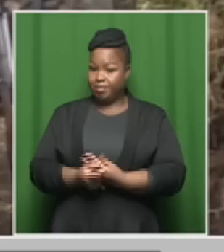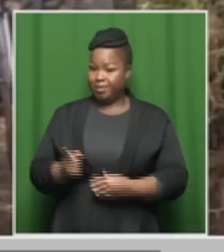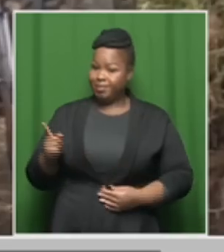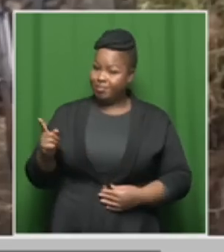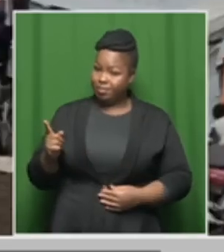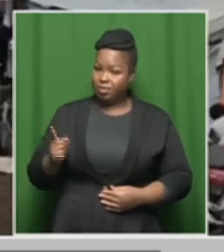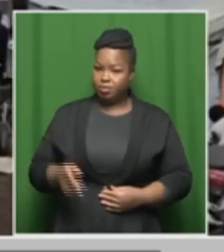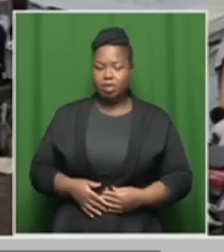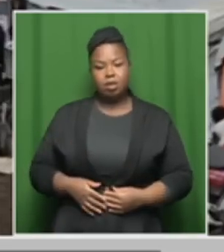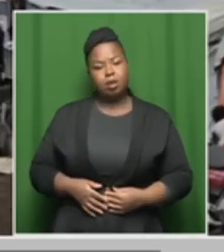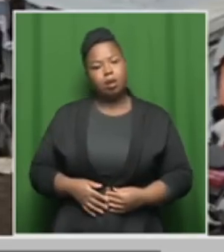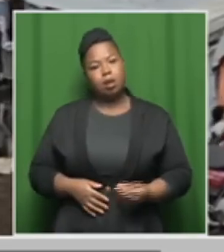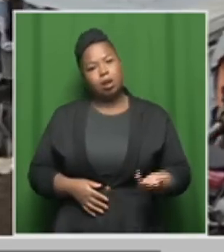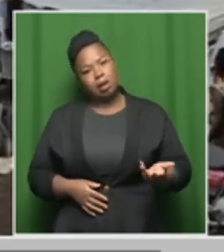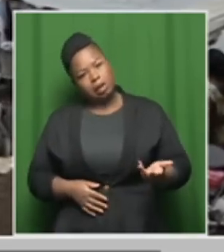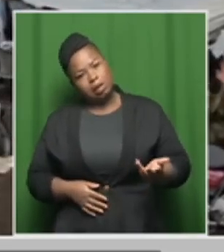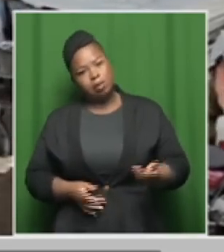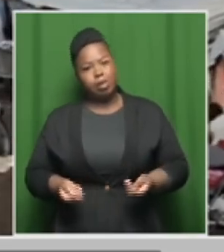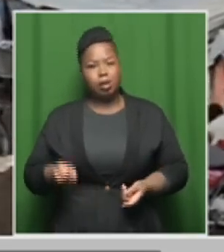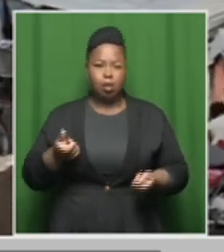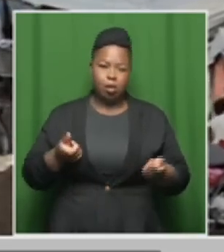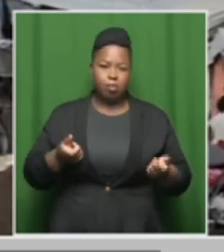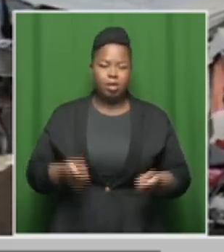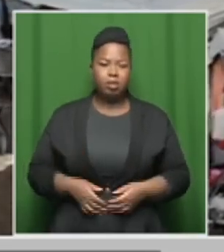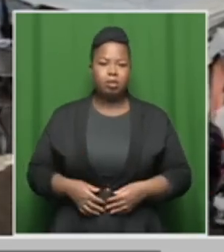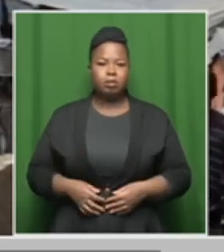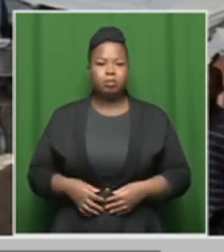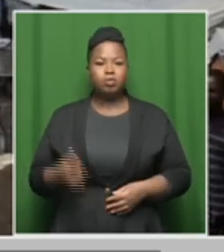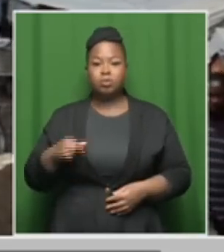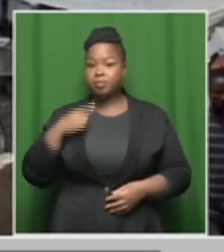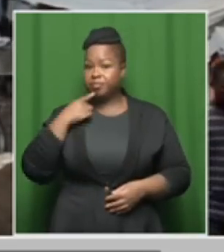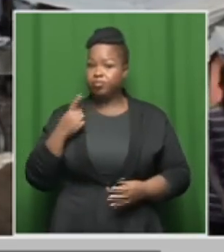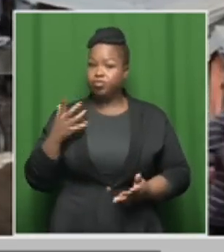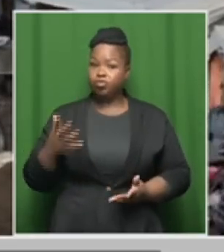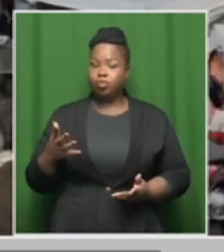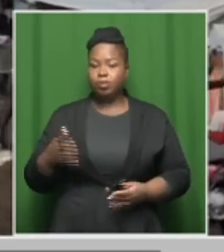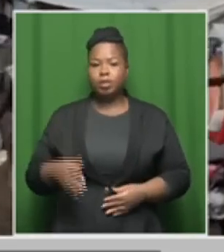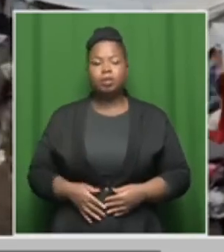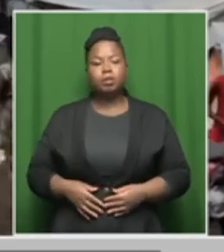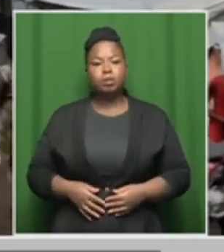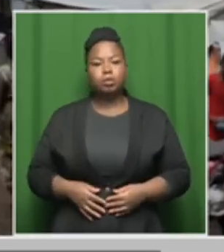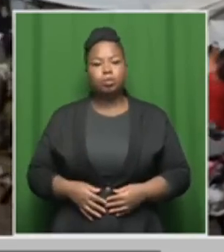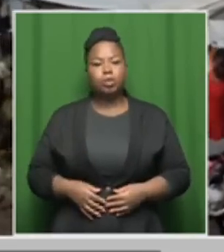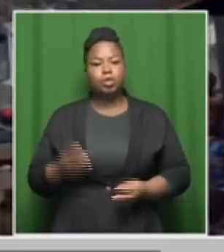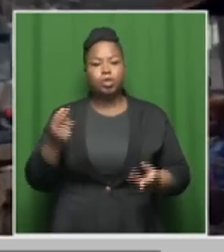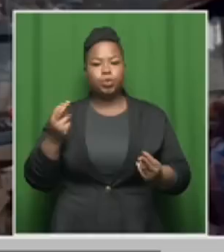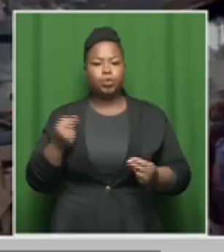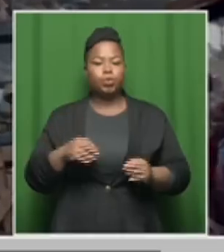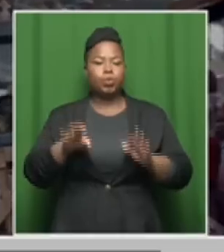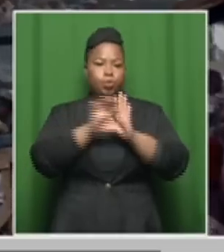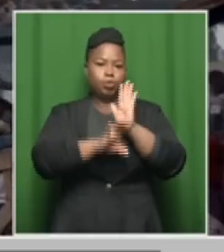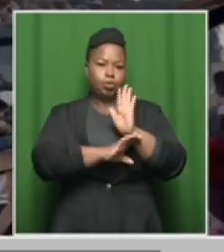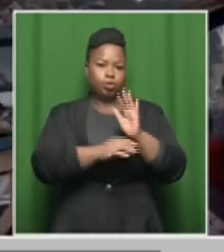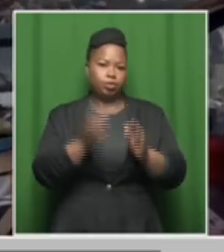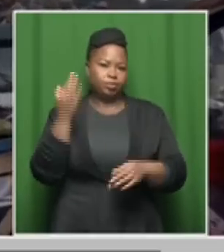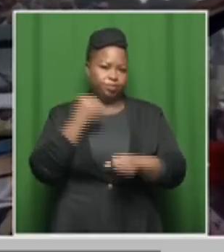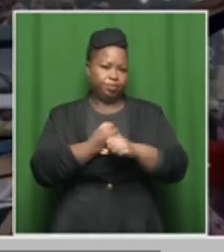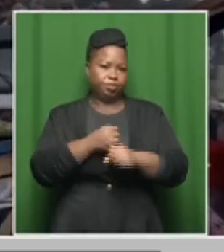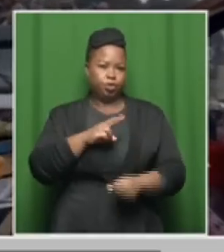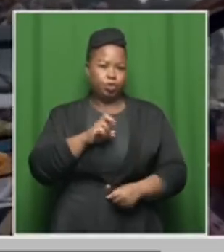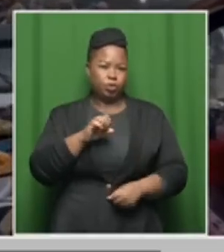a minority, but it's always, why I'm mentioning it is, when they had the new constitution in 2006 in Congo, there